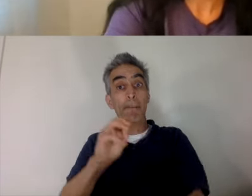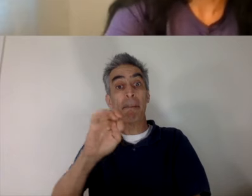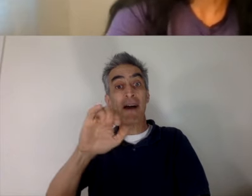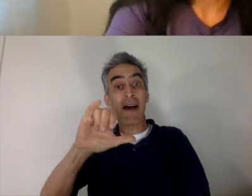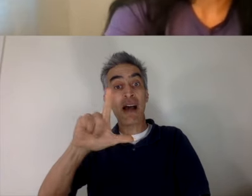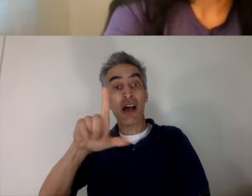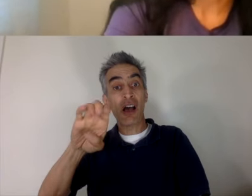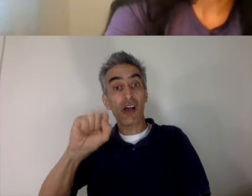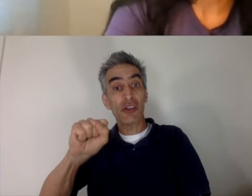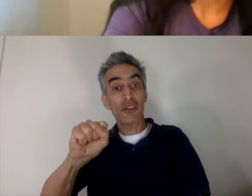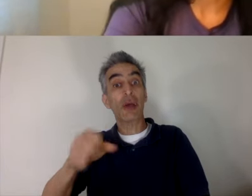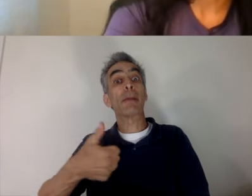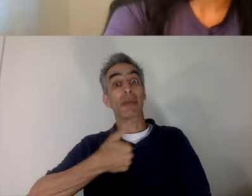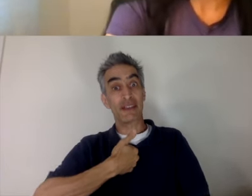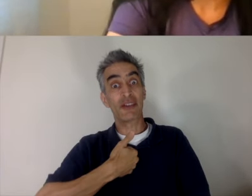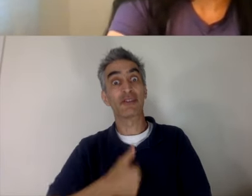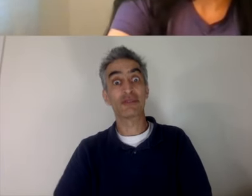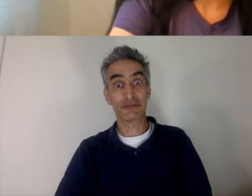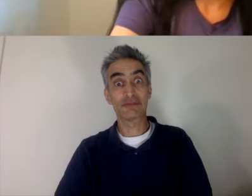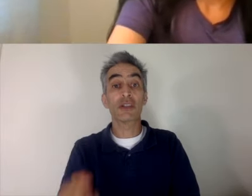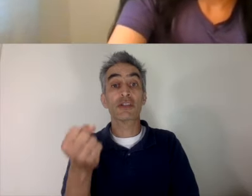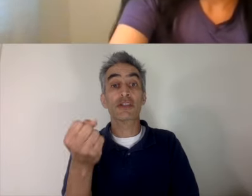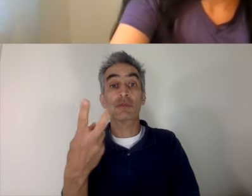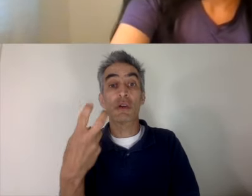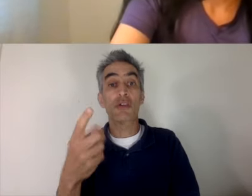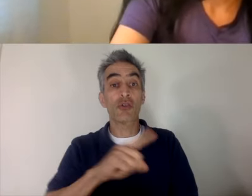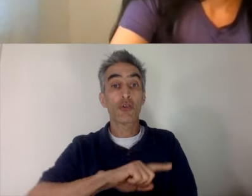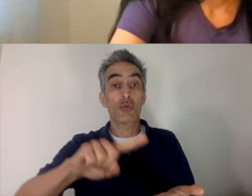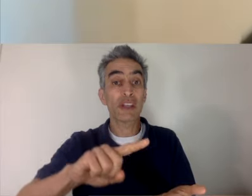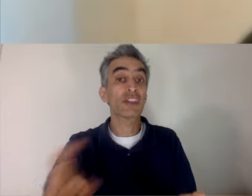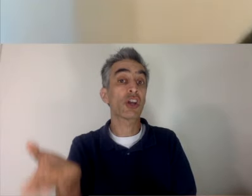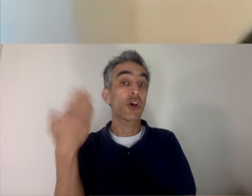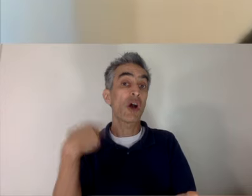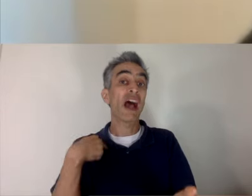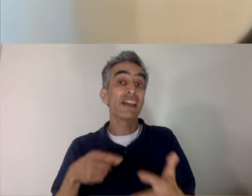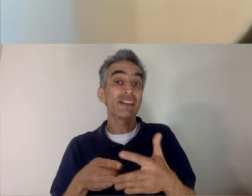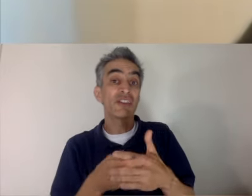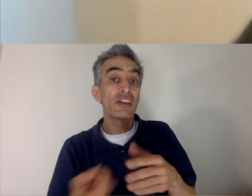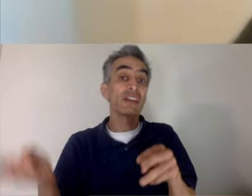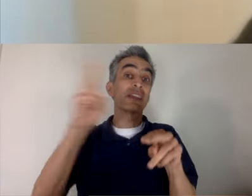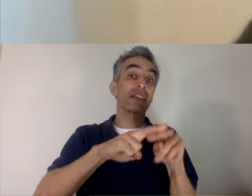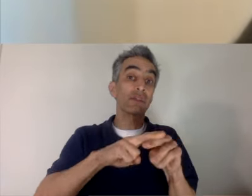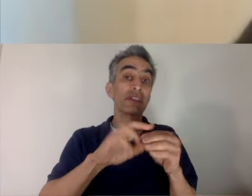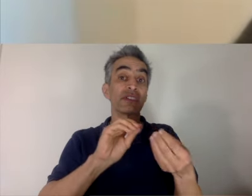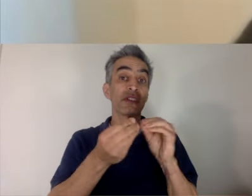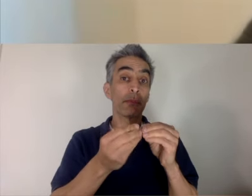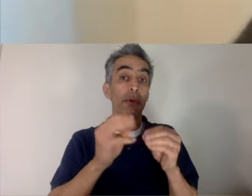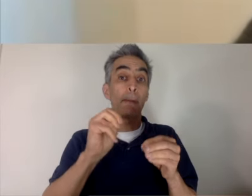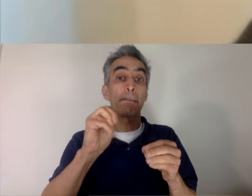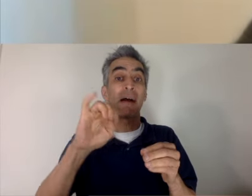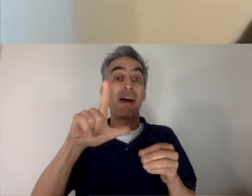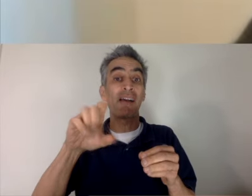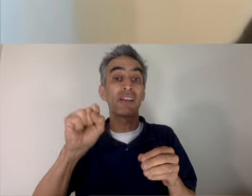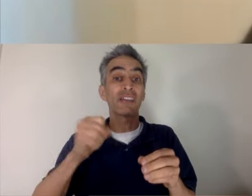at least 12 weeks, I've been just building up the miles. Yeah. I would try to run at least 50 miles